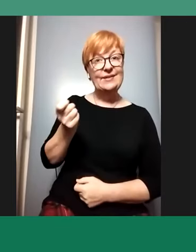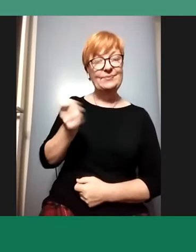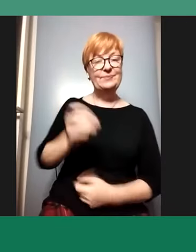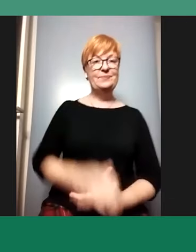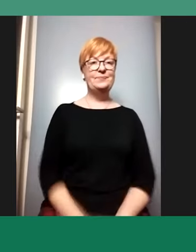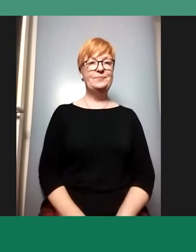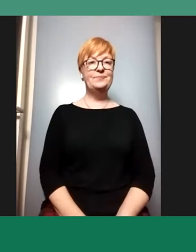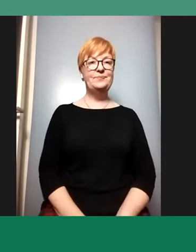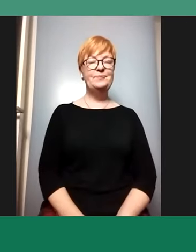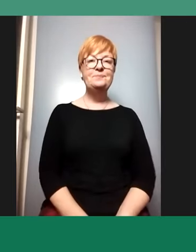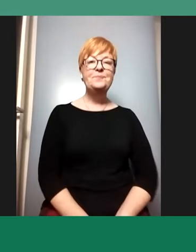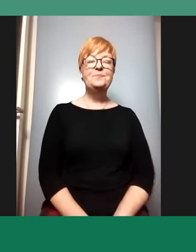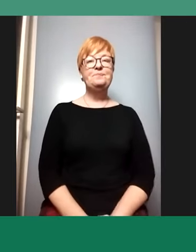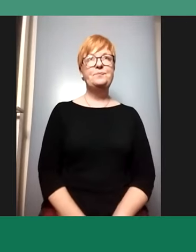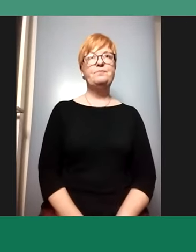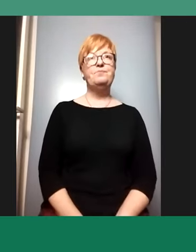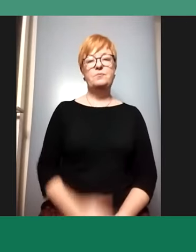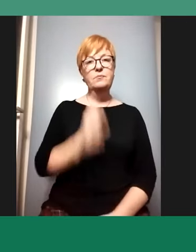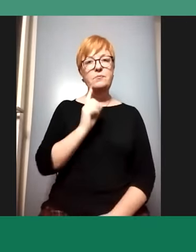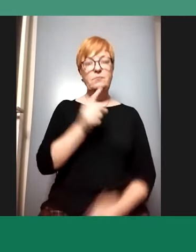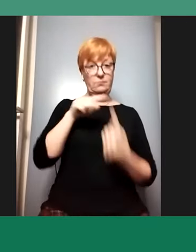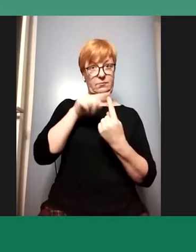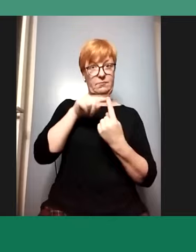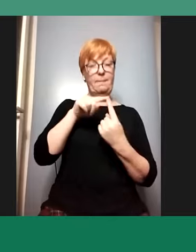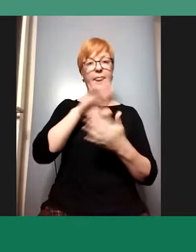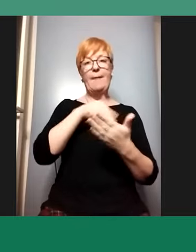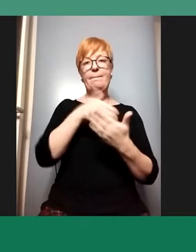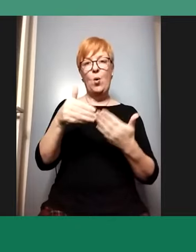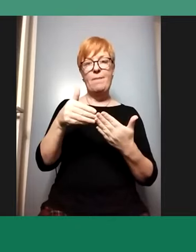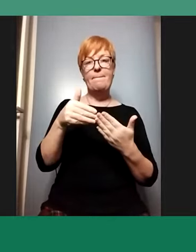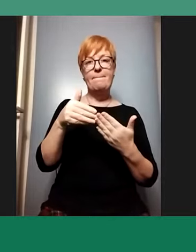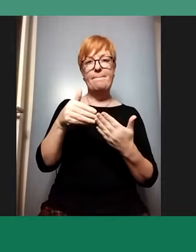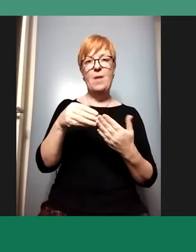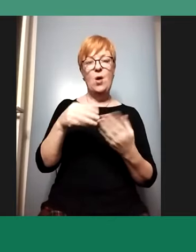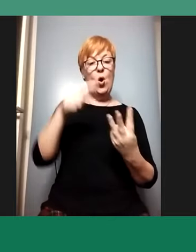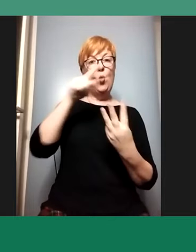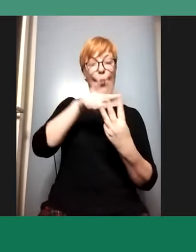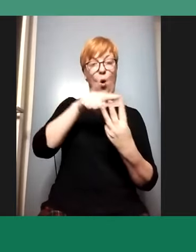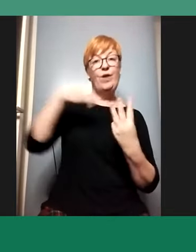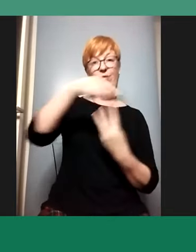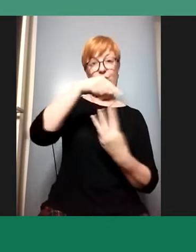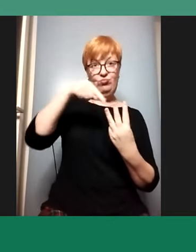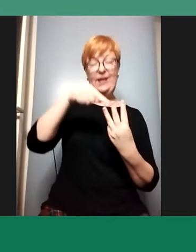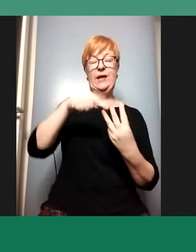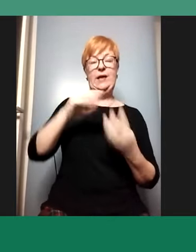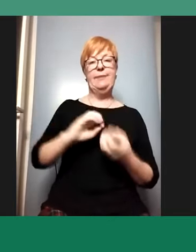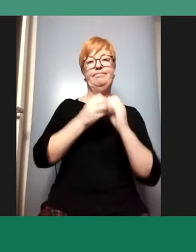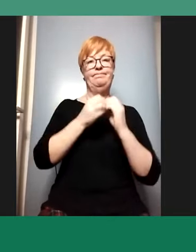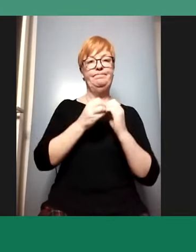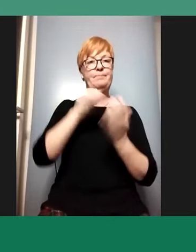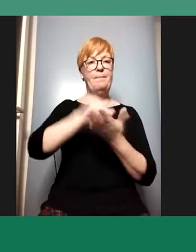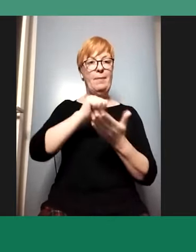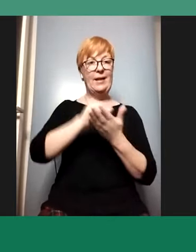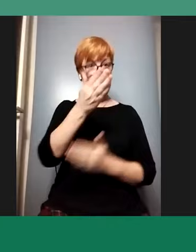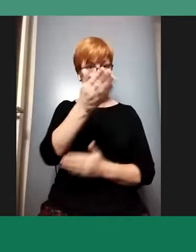So that poem was one of three poems that were published in an anthology that came out in 2018,